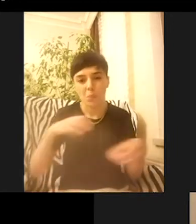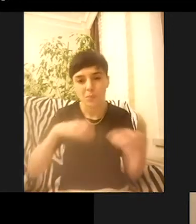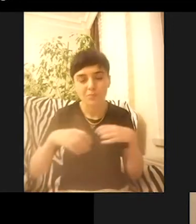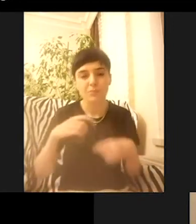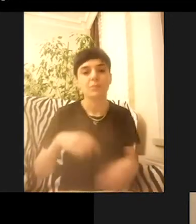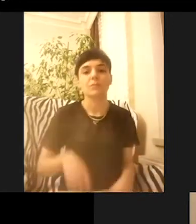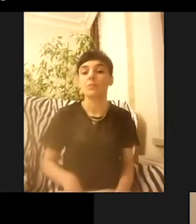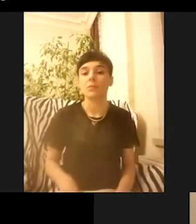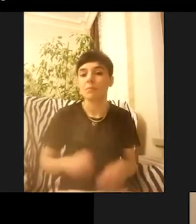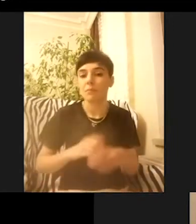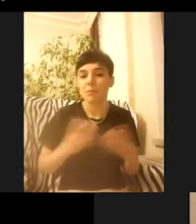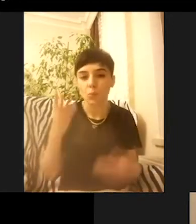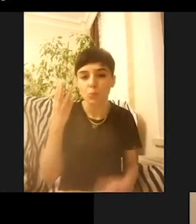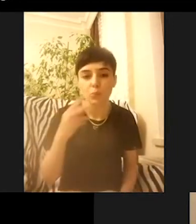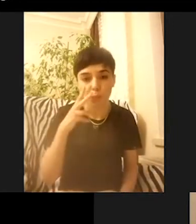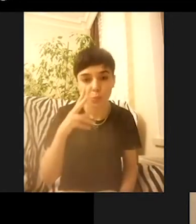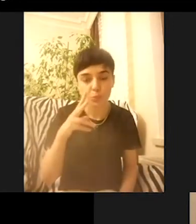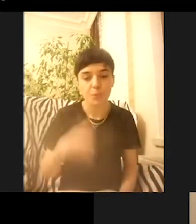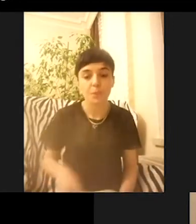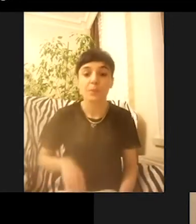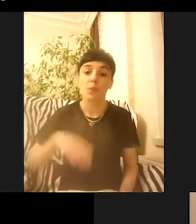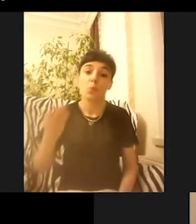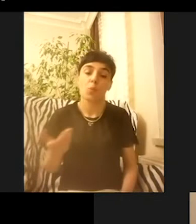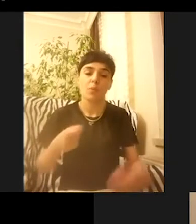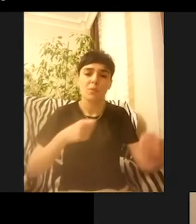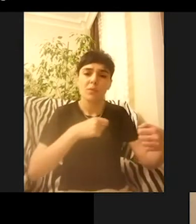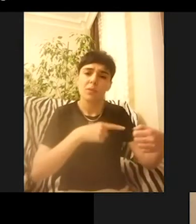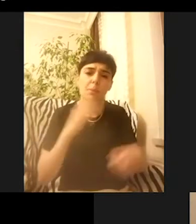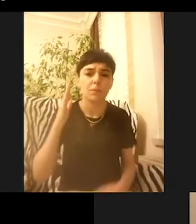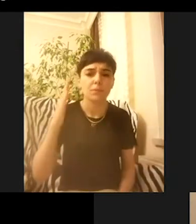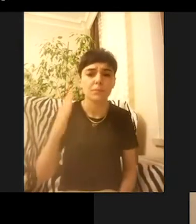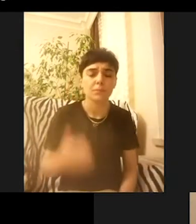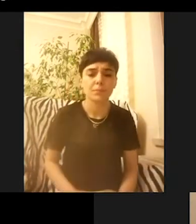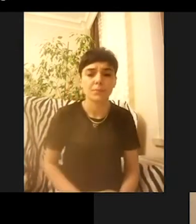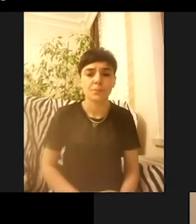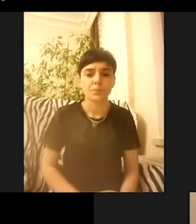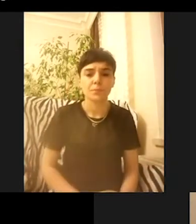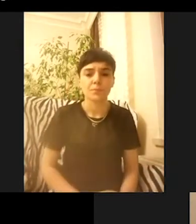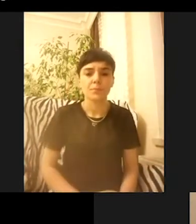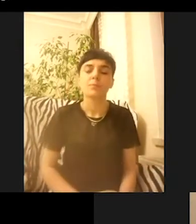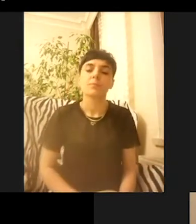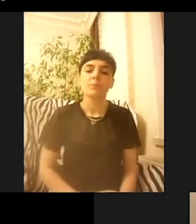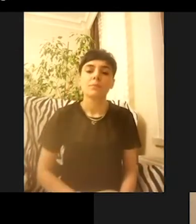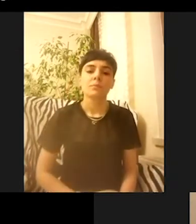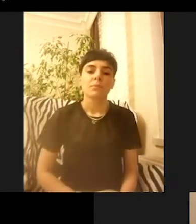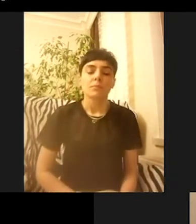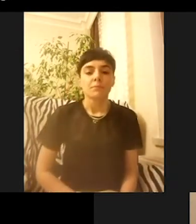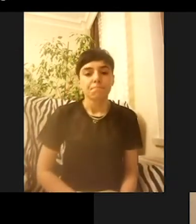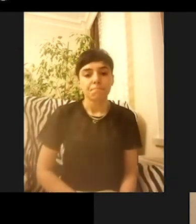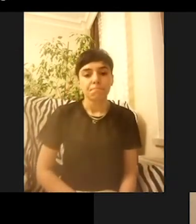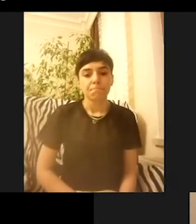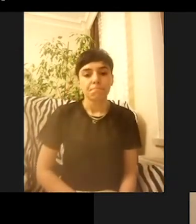Diyarbakir, I would find similar arguments that I would have, or any kind of